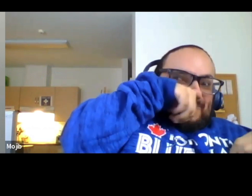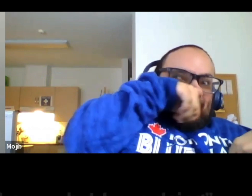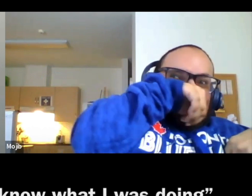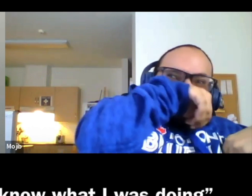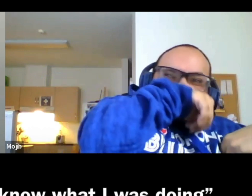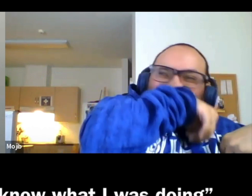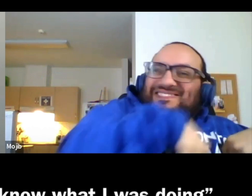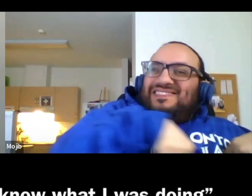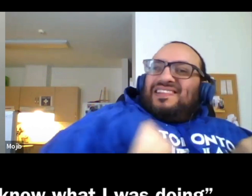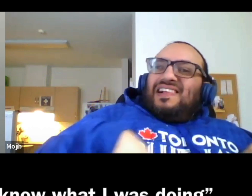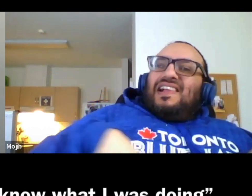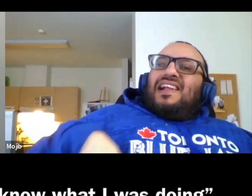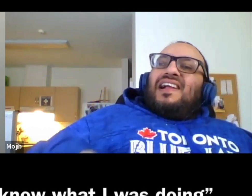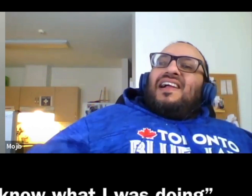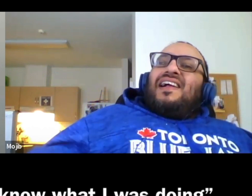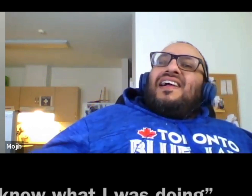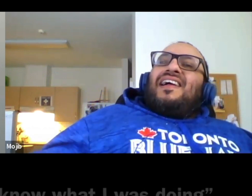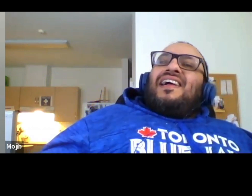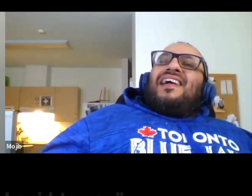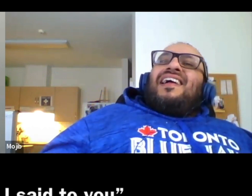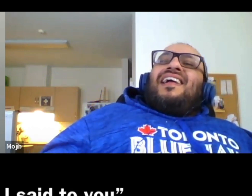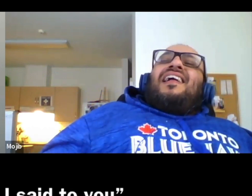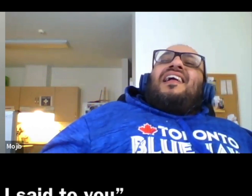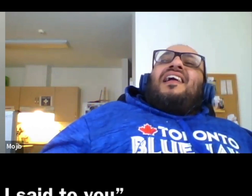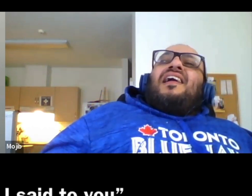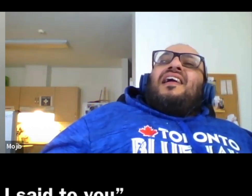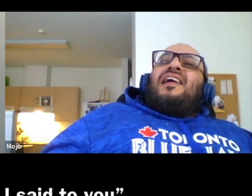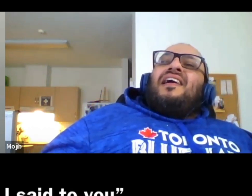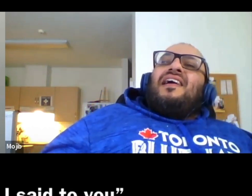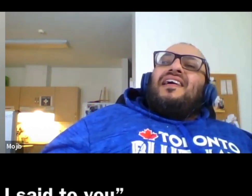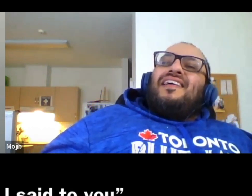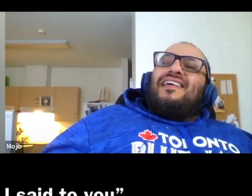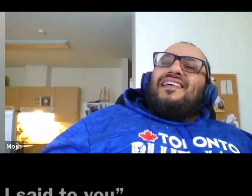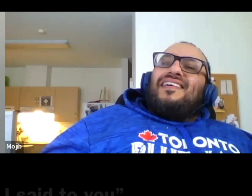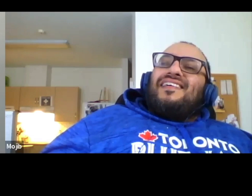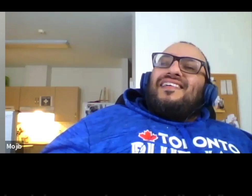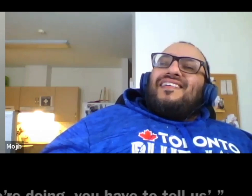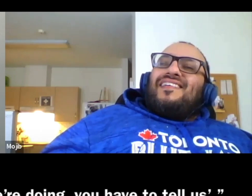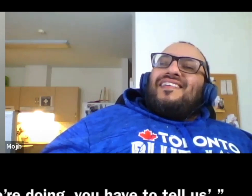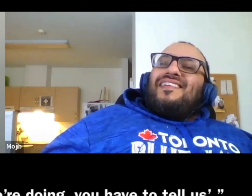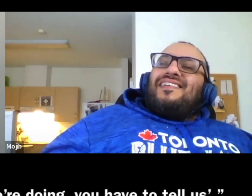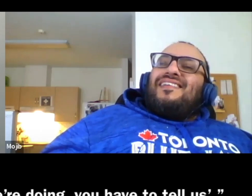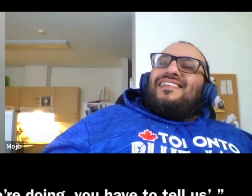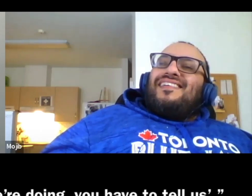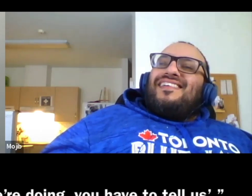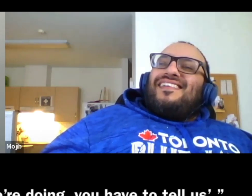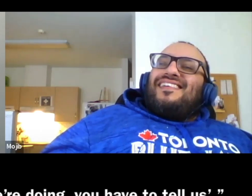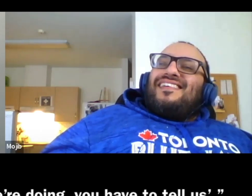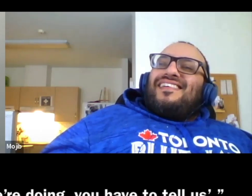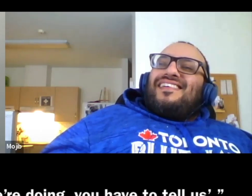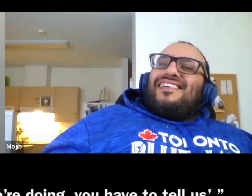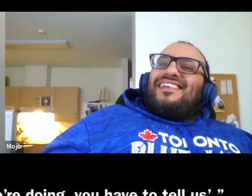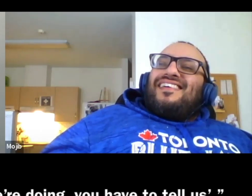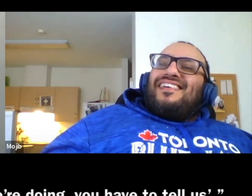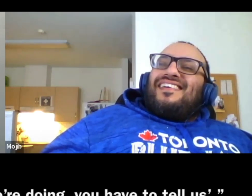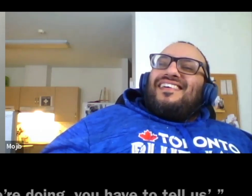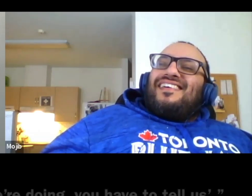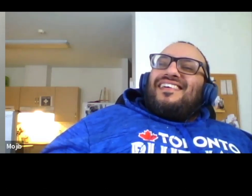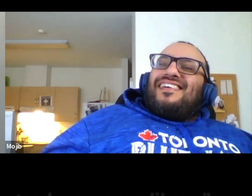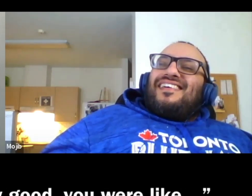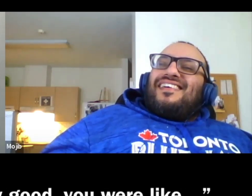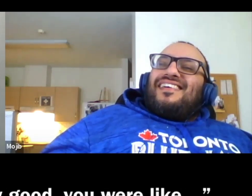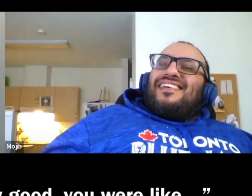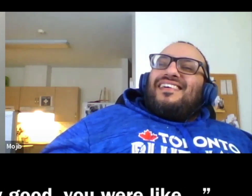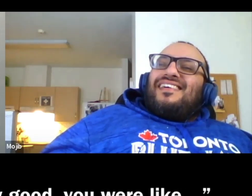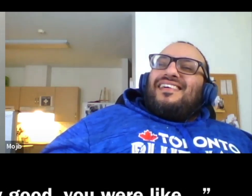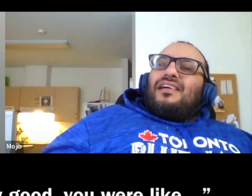because I knew I did not know what I was doing. And so as we were going in, I said to you, Mo, we don't know what we're doing. You have to tell us.